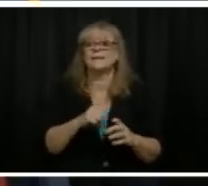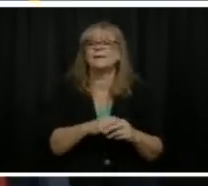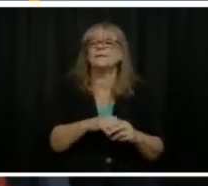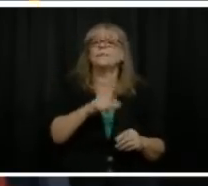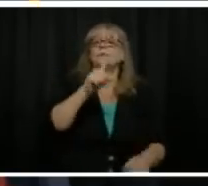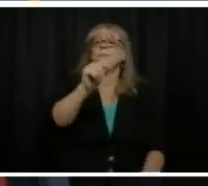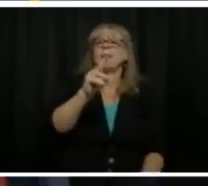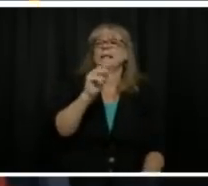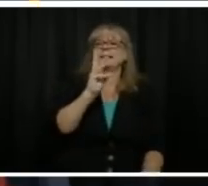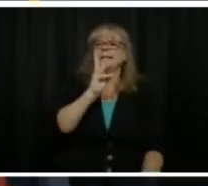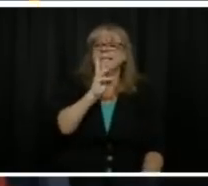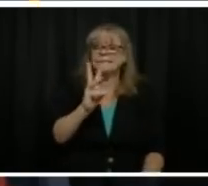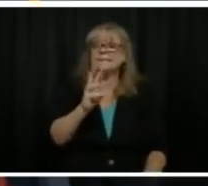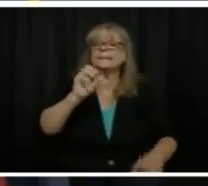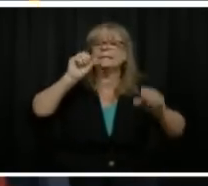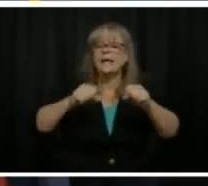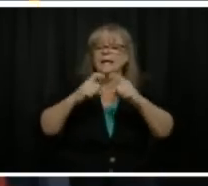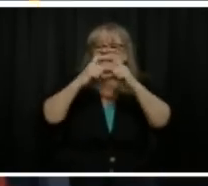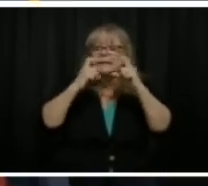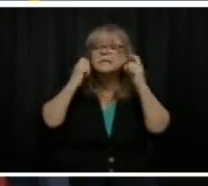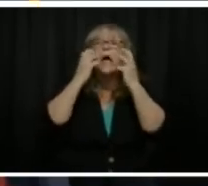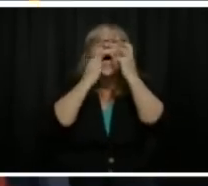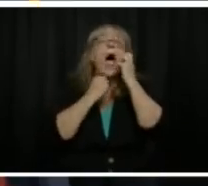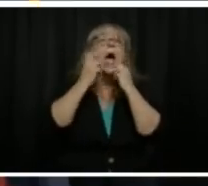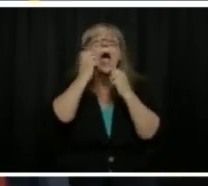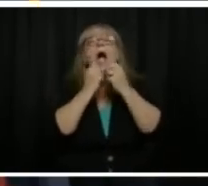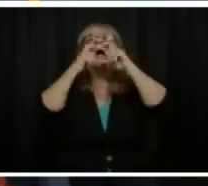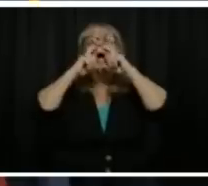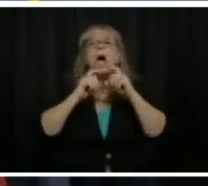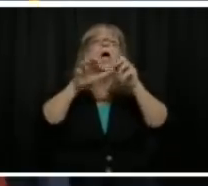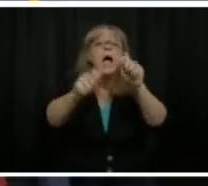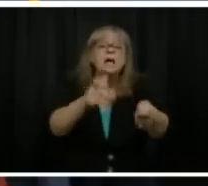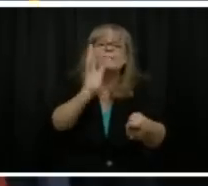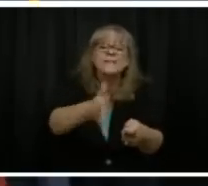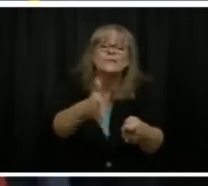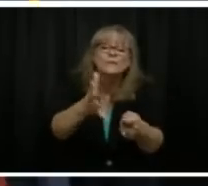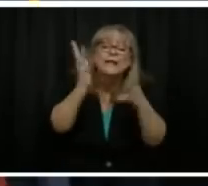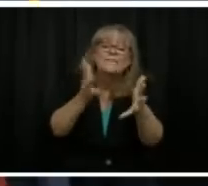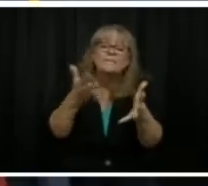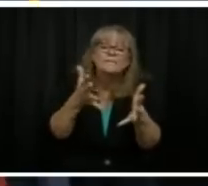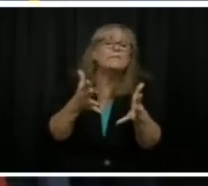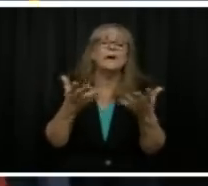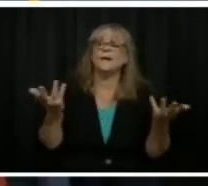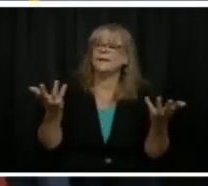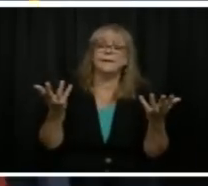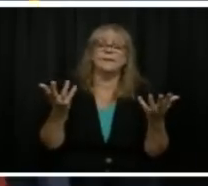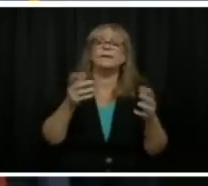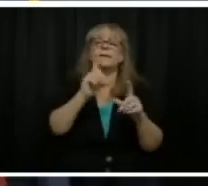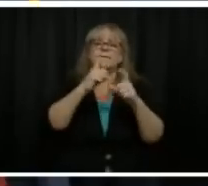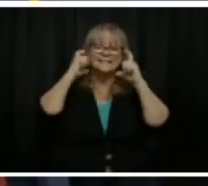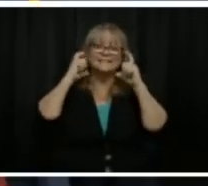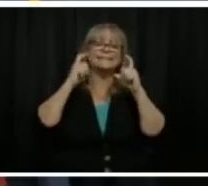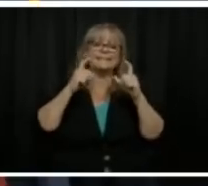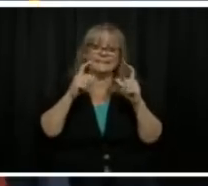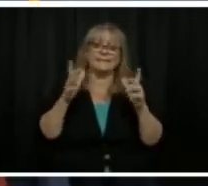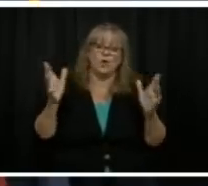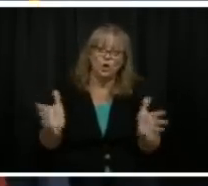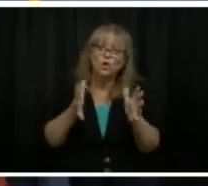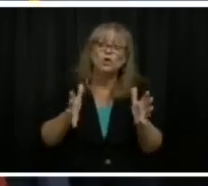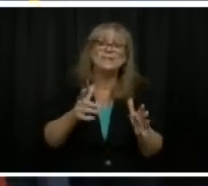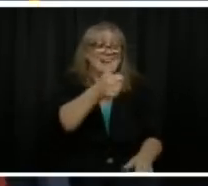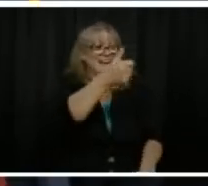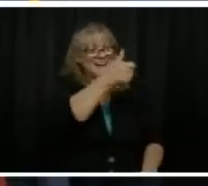but clearly masks are beneficial. There's no question. I encourage everybody to wear them at every age. If you have a 2 or 3-year-old and they can't